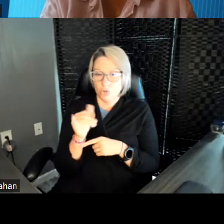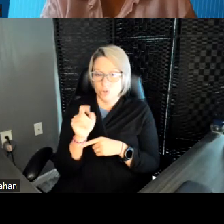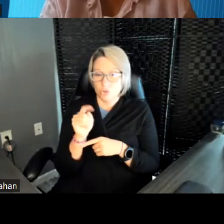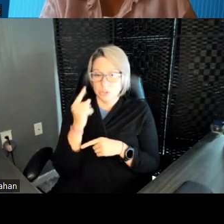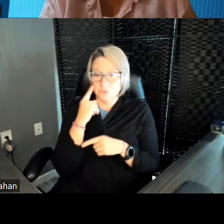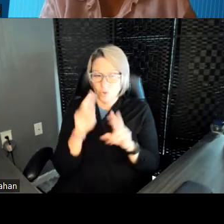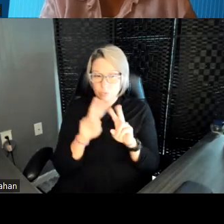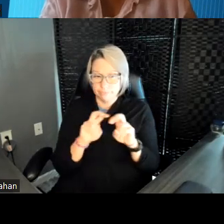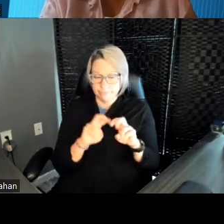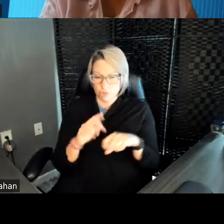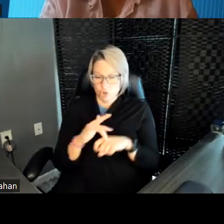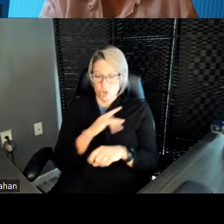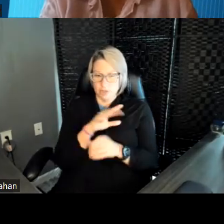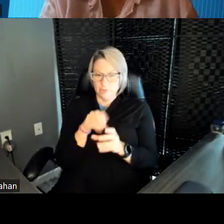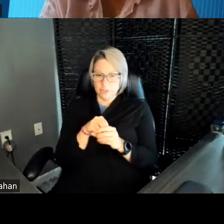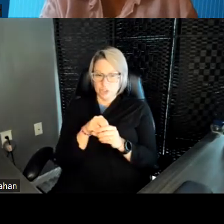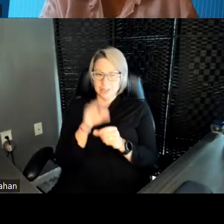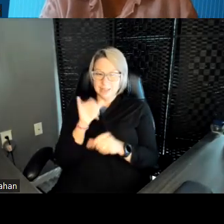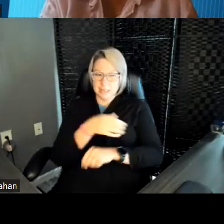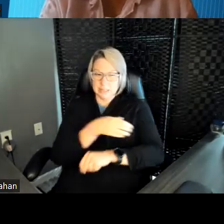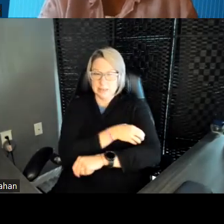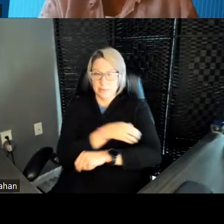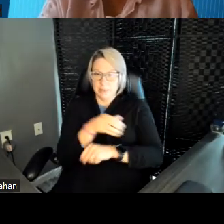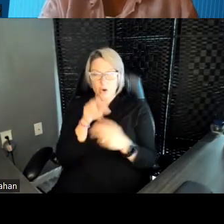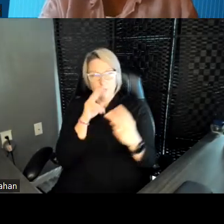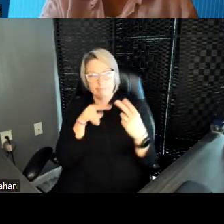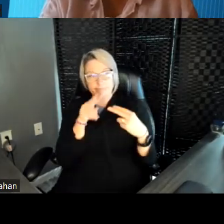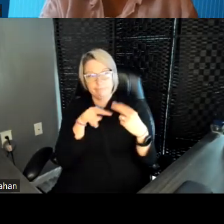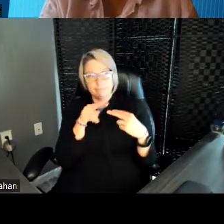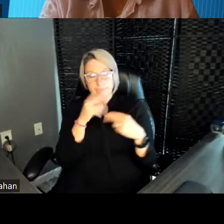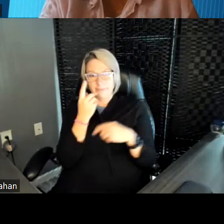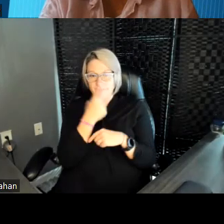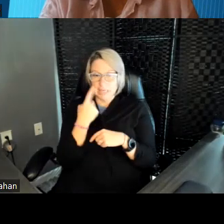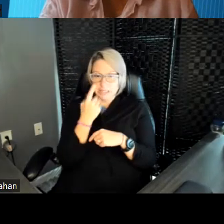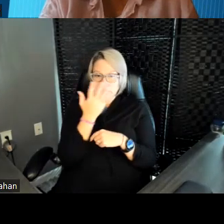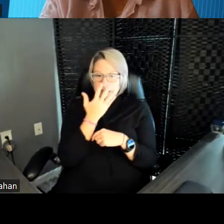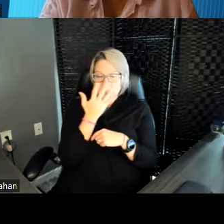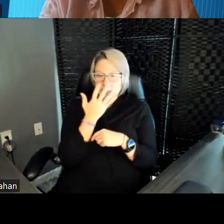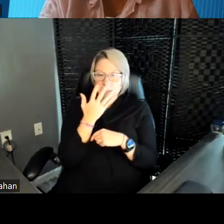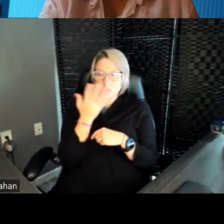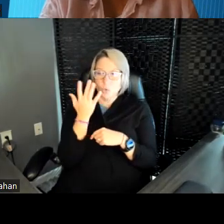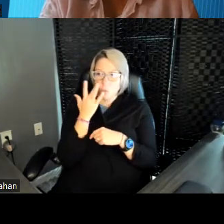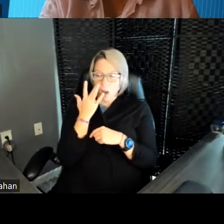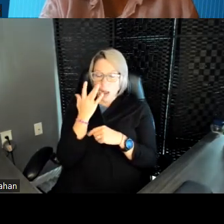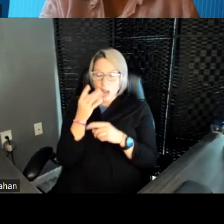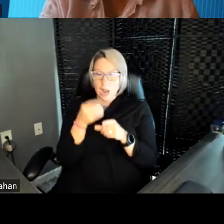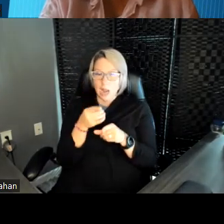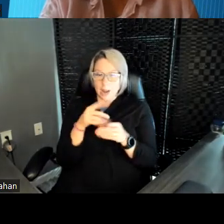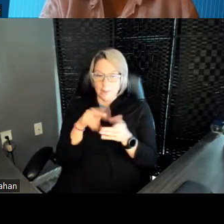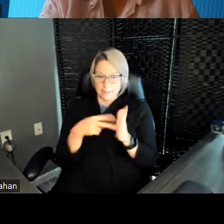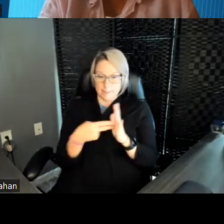intervention. That's the power of looking at faces, because it tells us that this kid has the